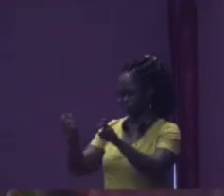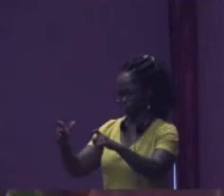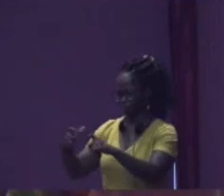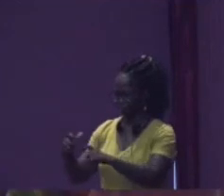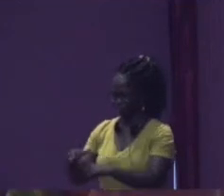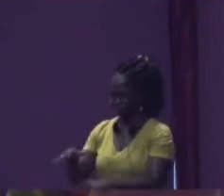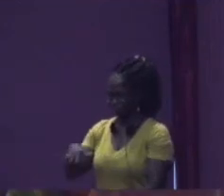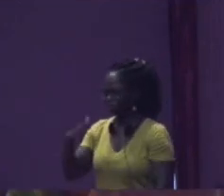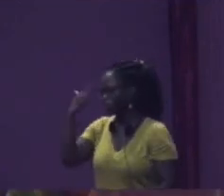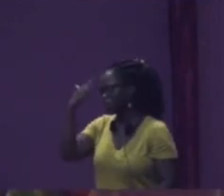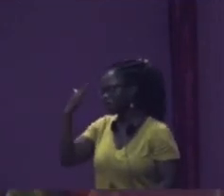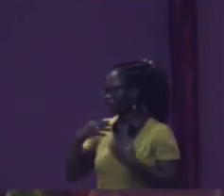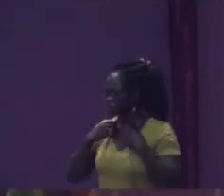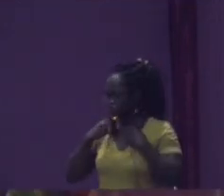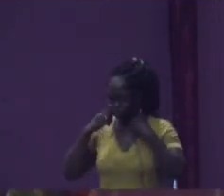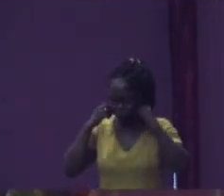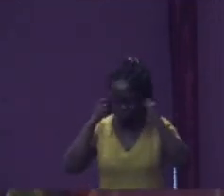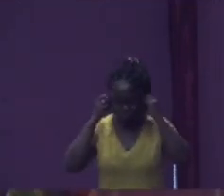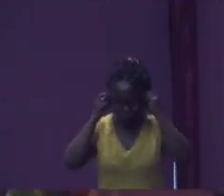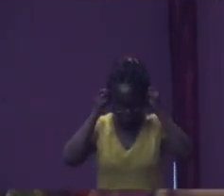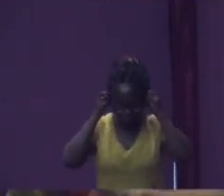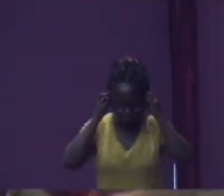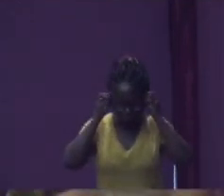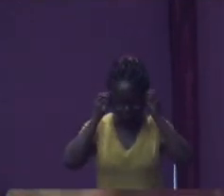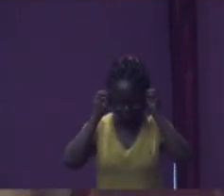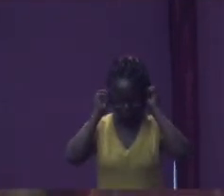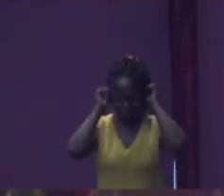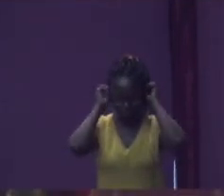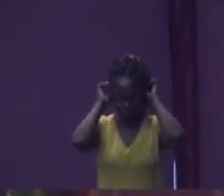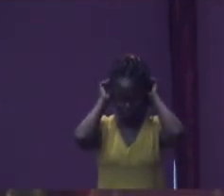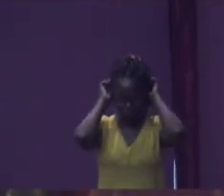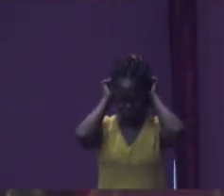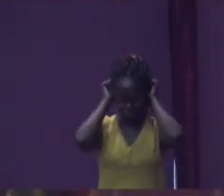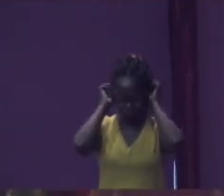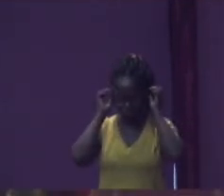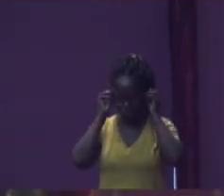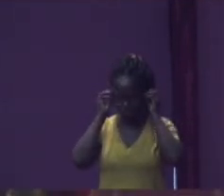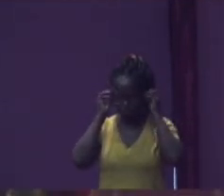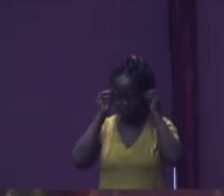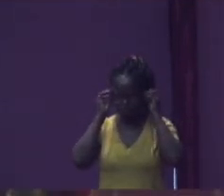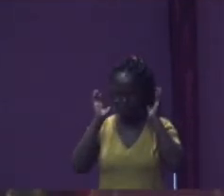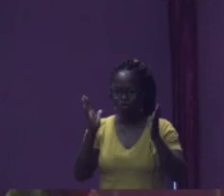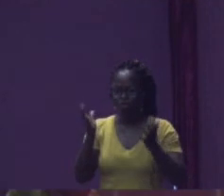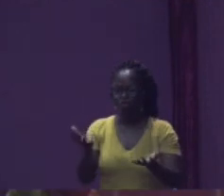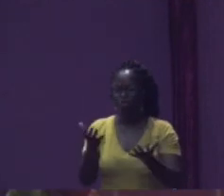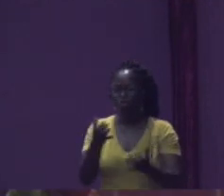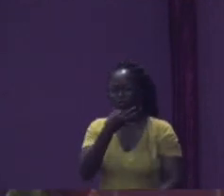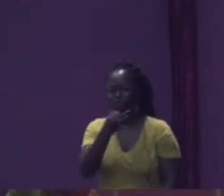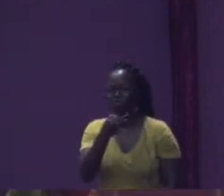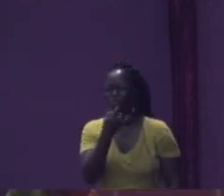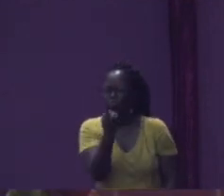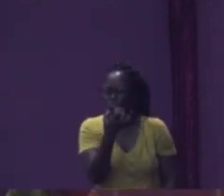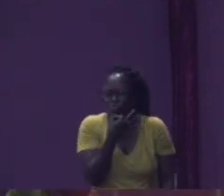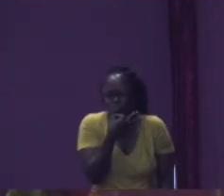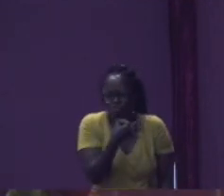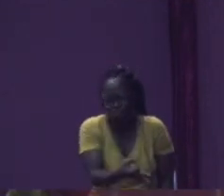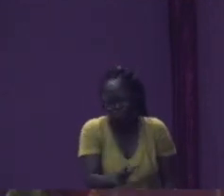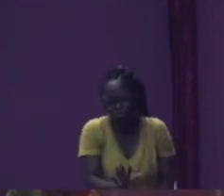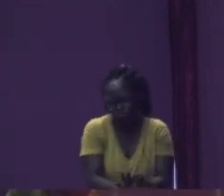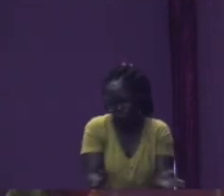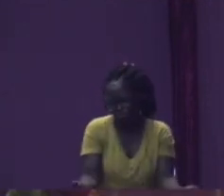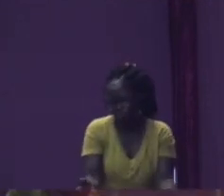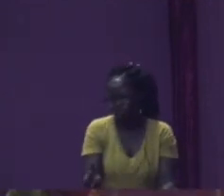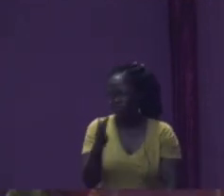Obrigada. Thank you. I just wanted to make one comment in terms of this, which